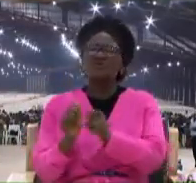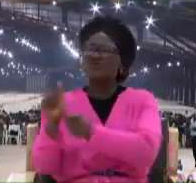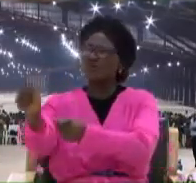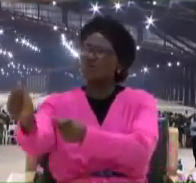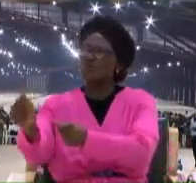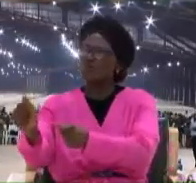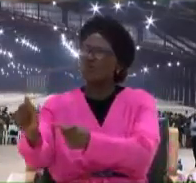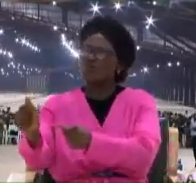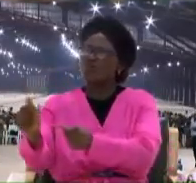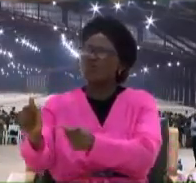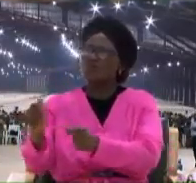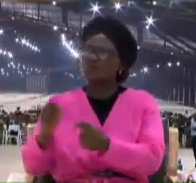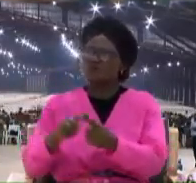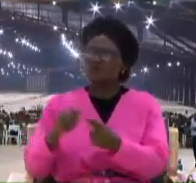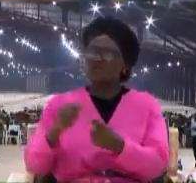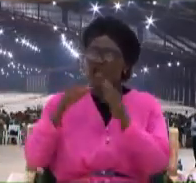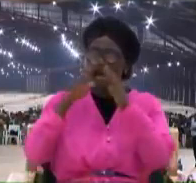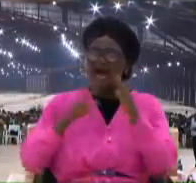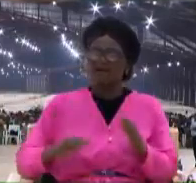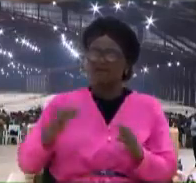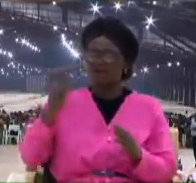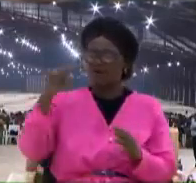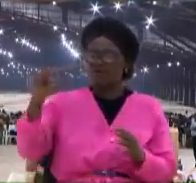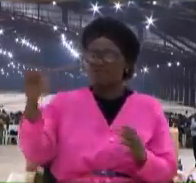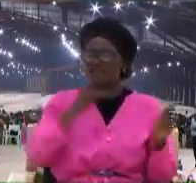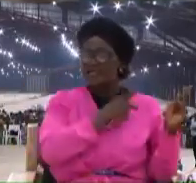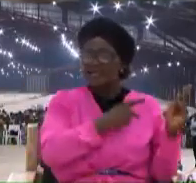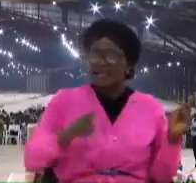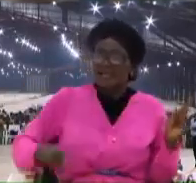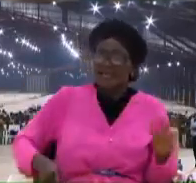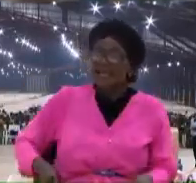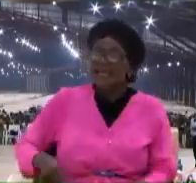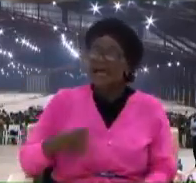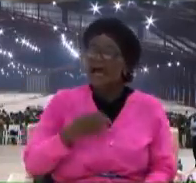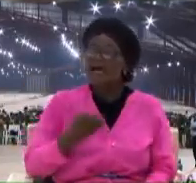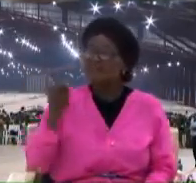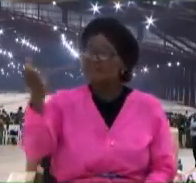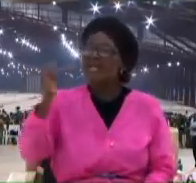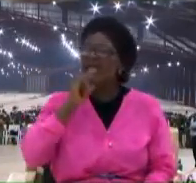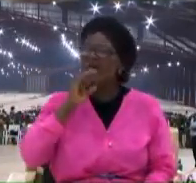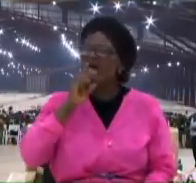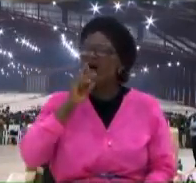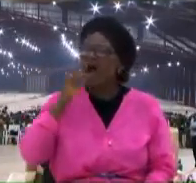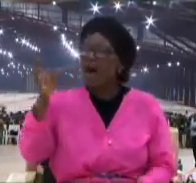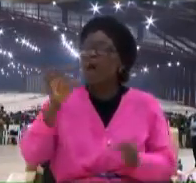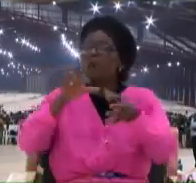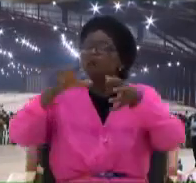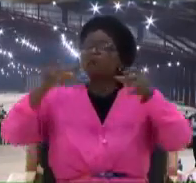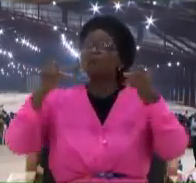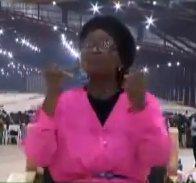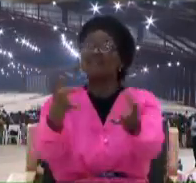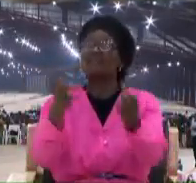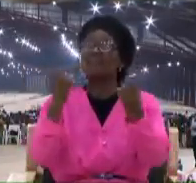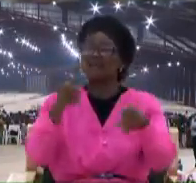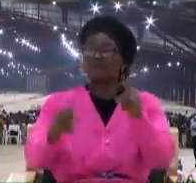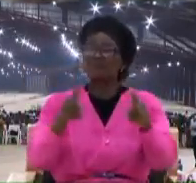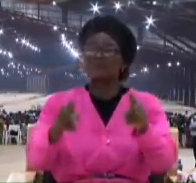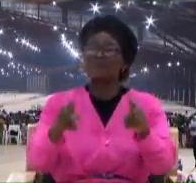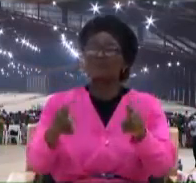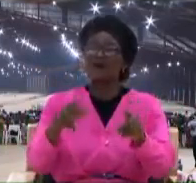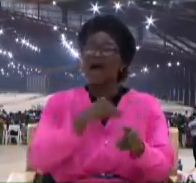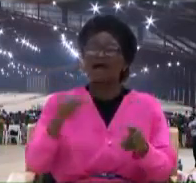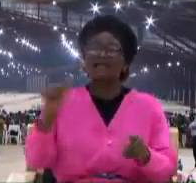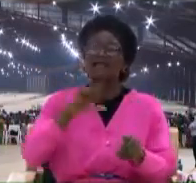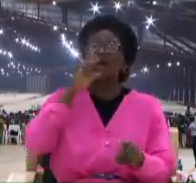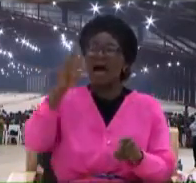the ruler, there was a crowd, and they were all weeping and making quite a